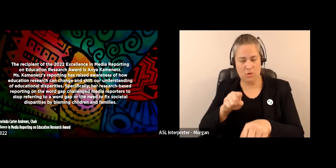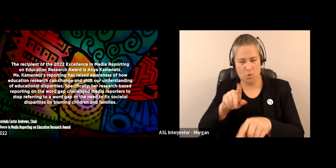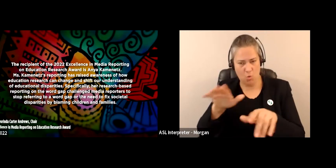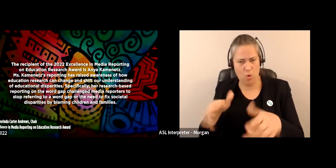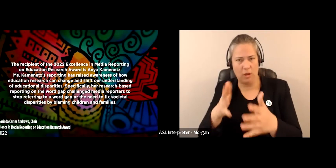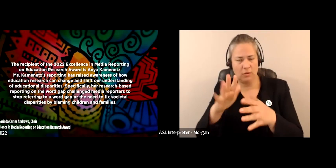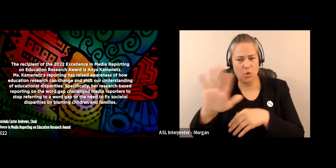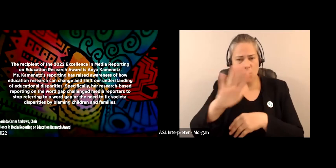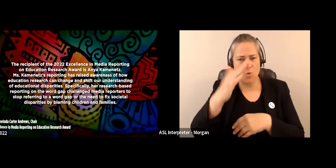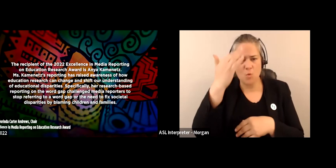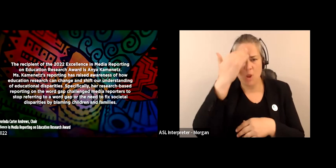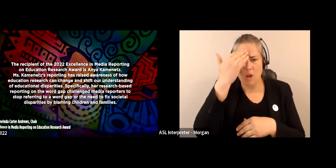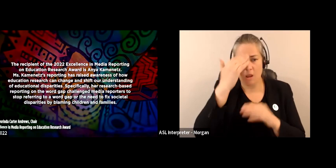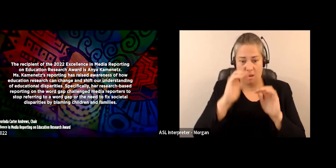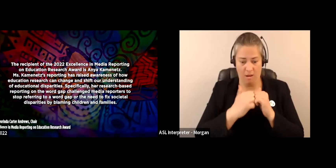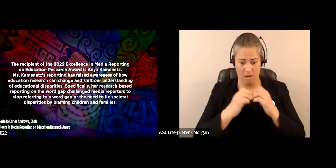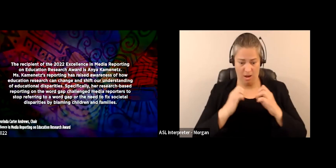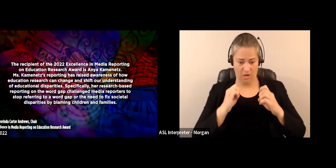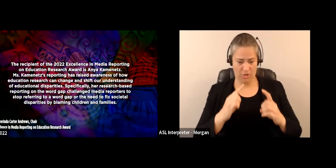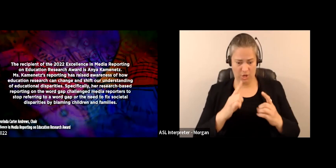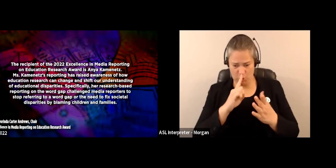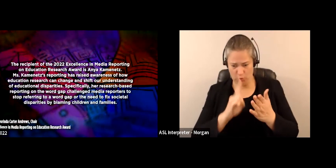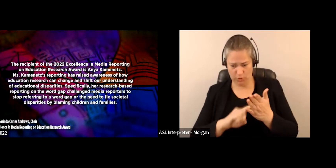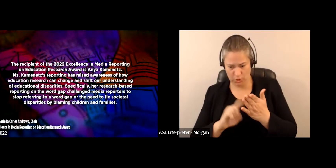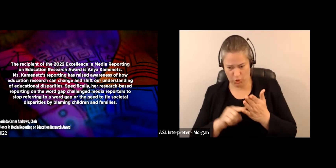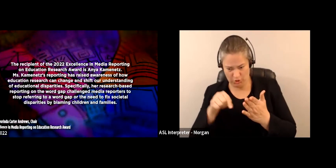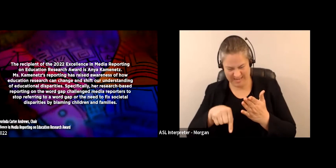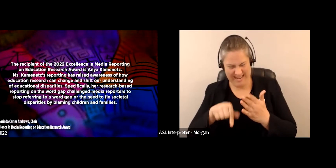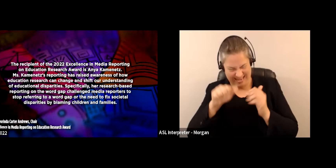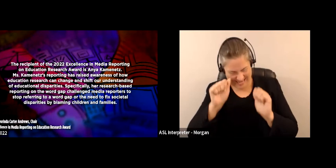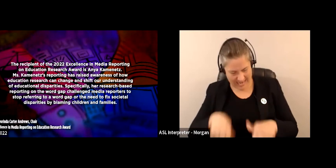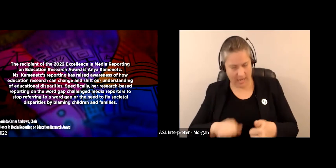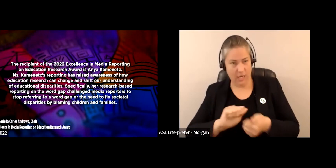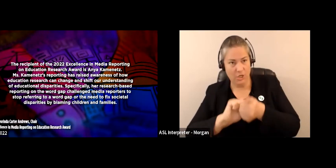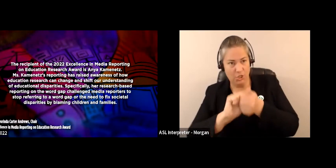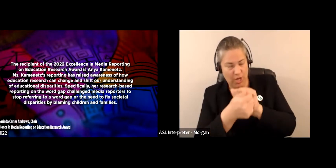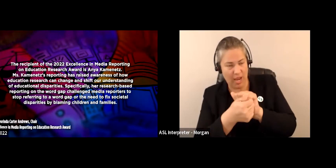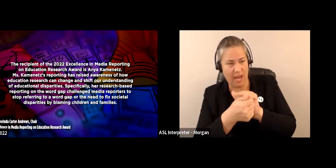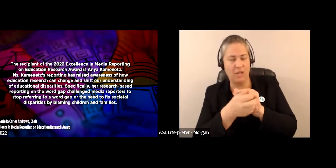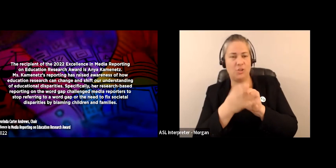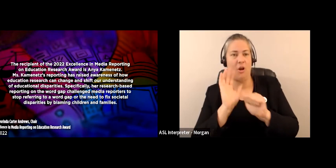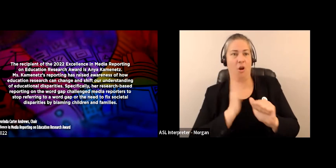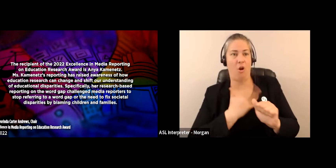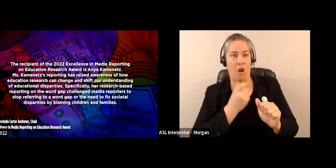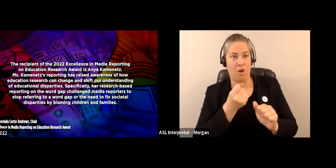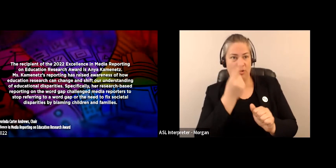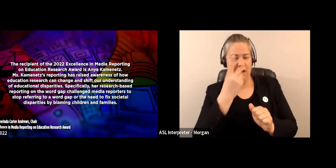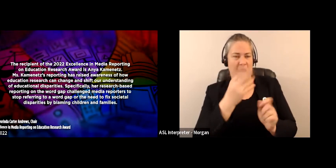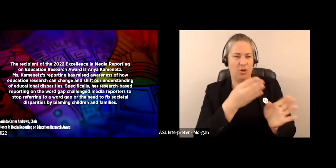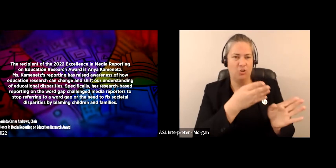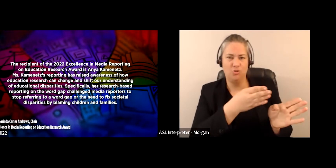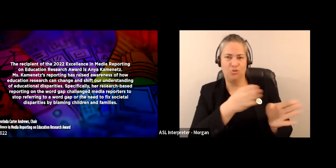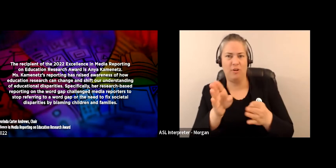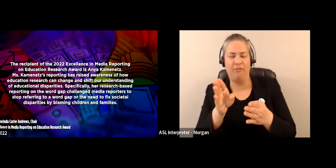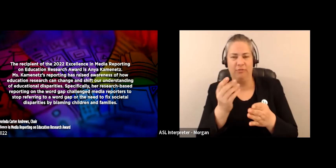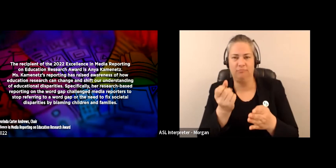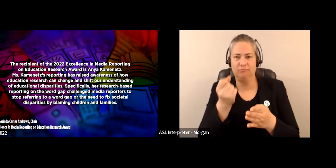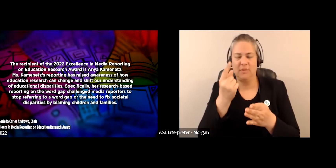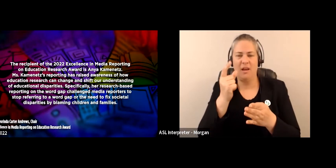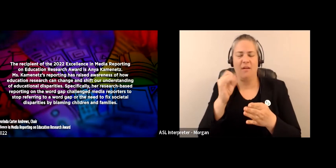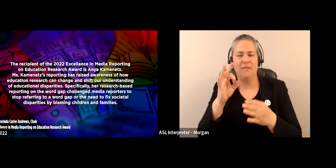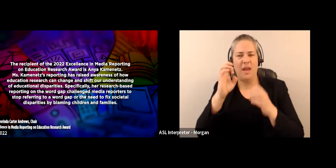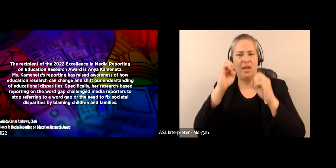awareness of how education research can change and shift our understanding of educational